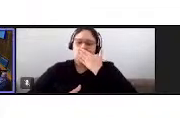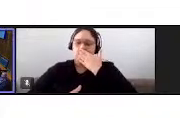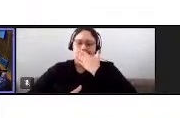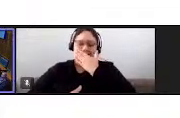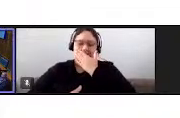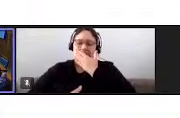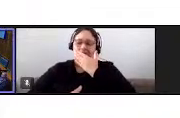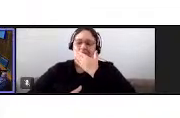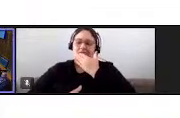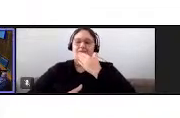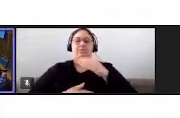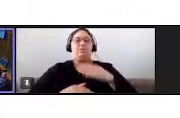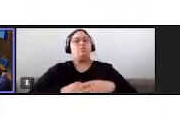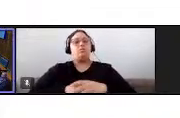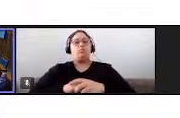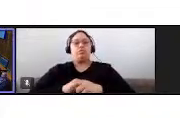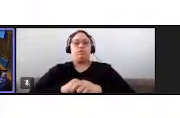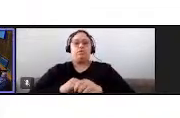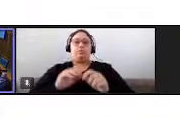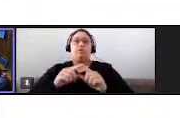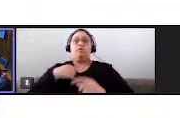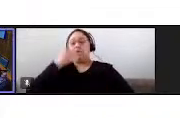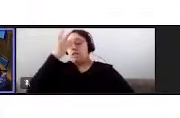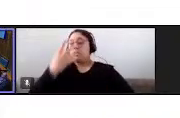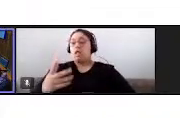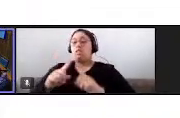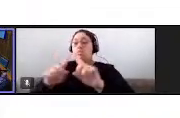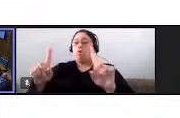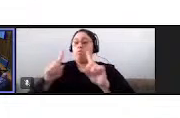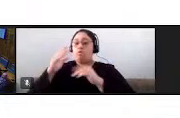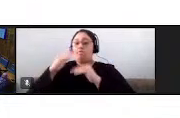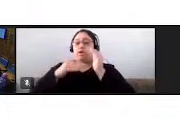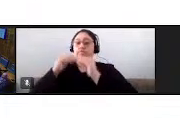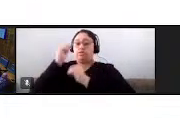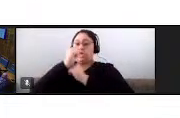Member? So if I have to say to the Department of Infrastructure,